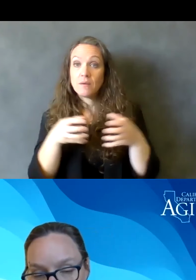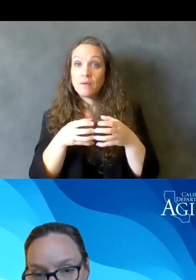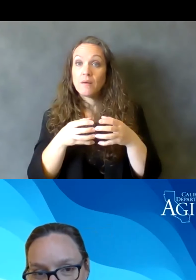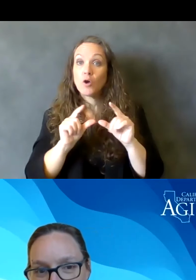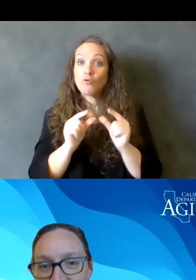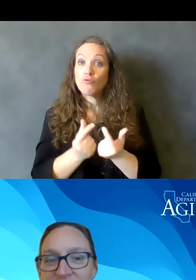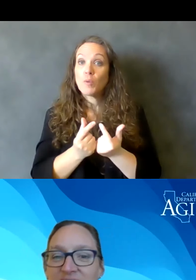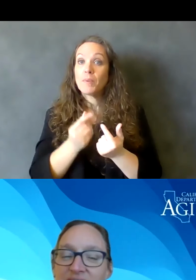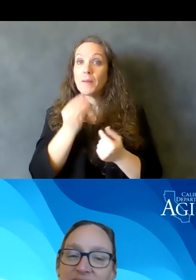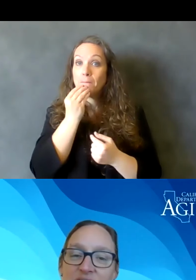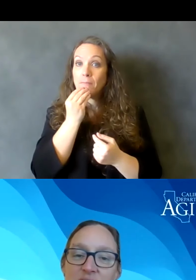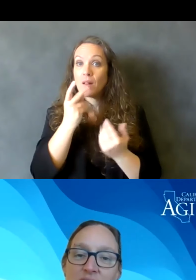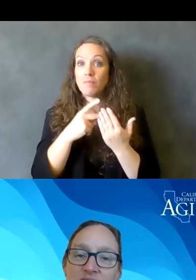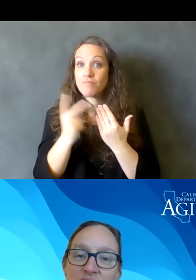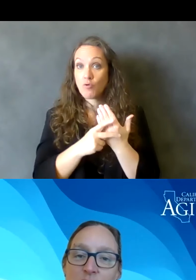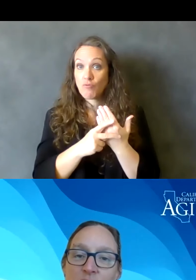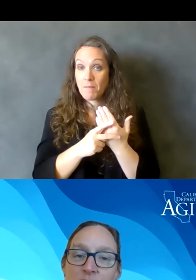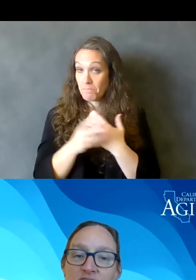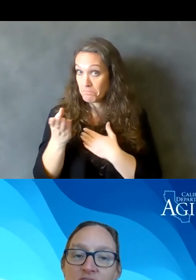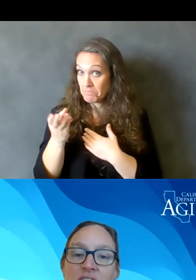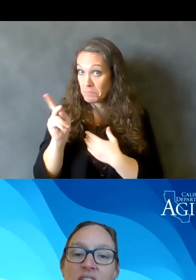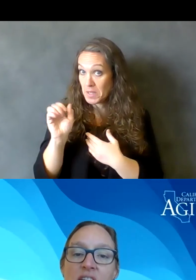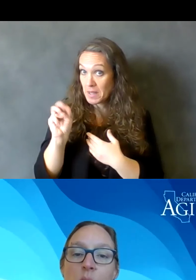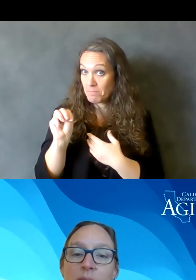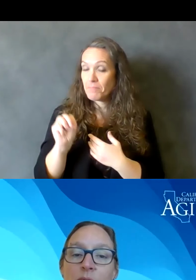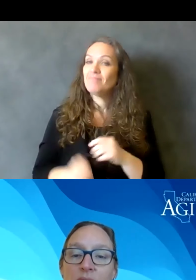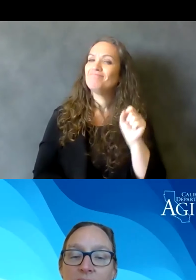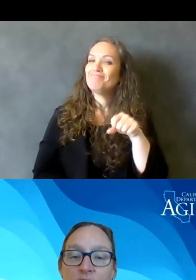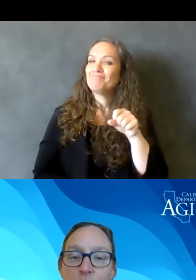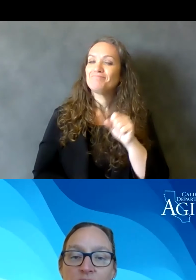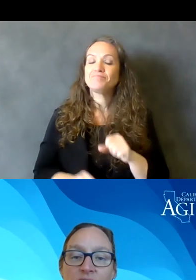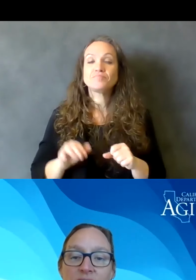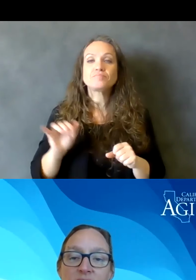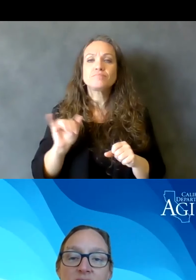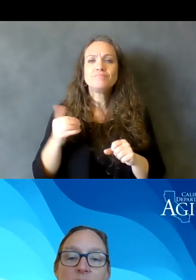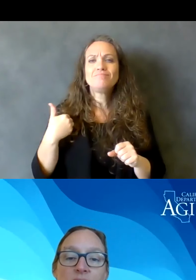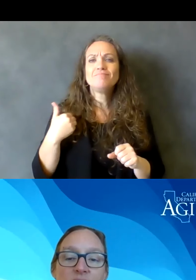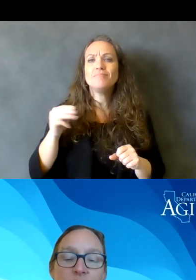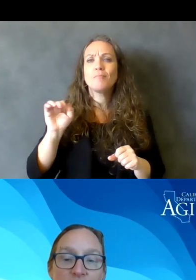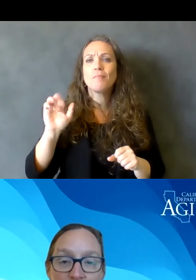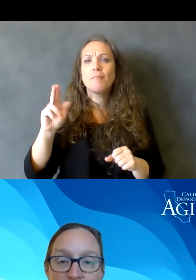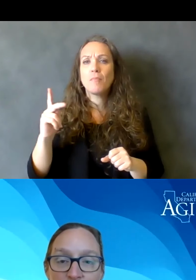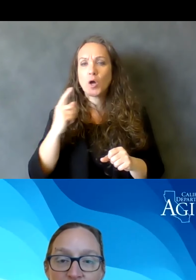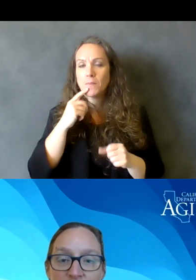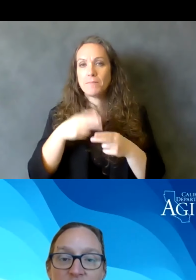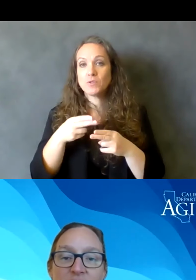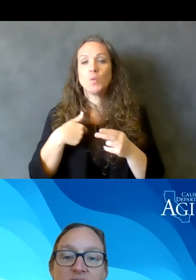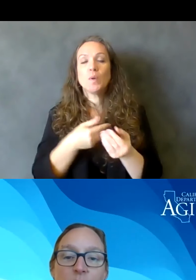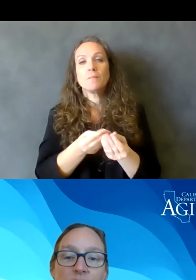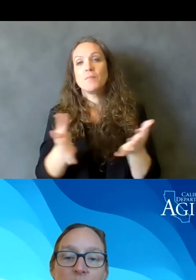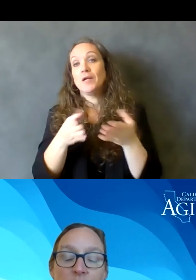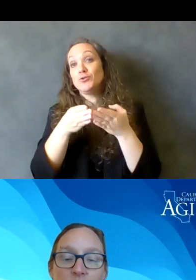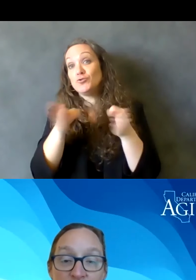that? Yeah, I can just, as Mark mentioned, we will be able to provide some general information